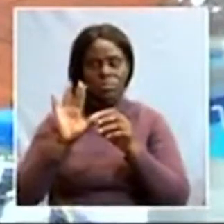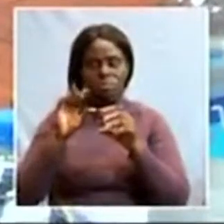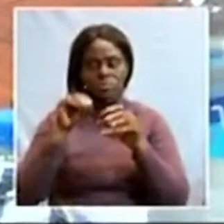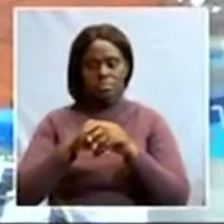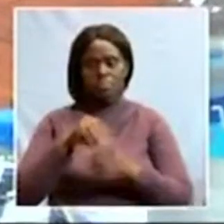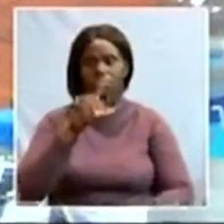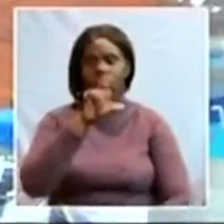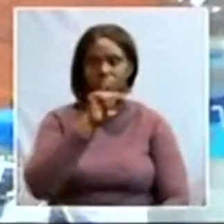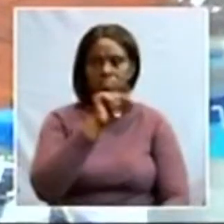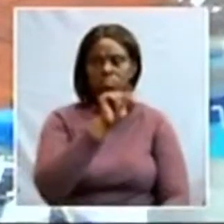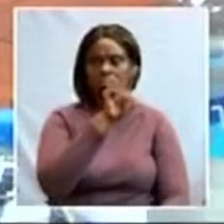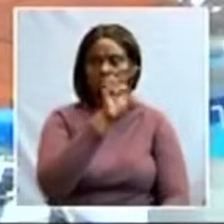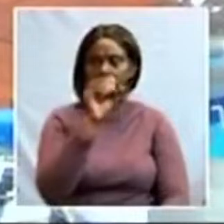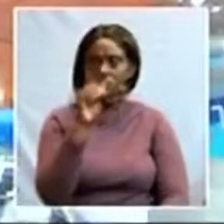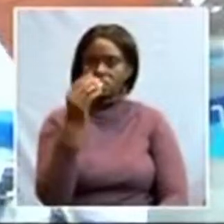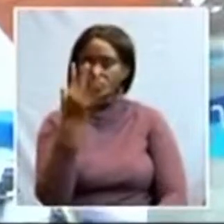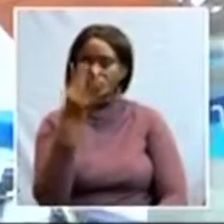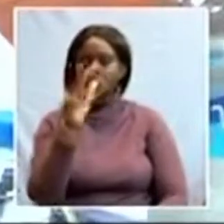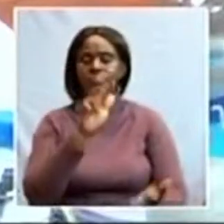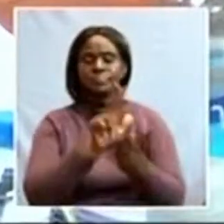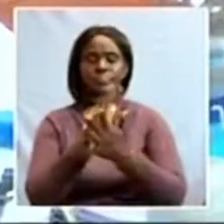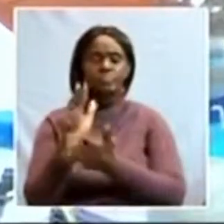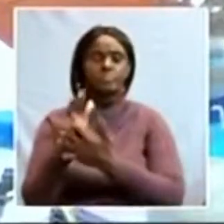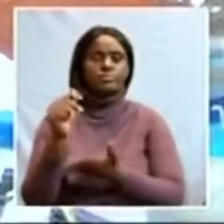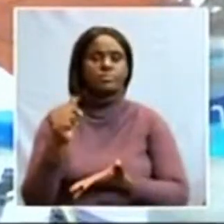in 2005 approved budget.